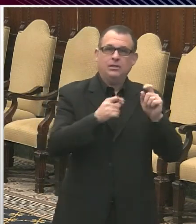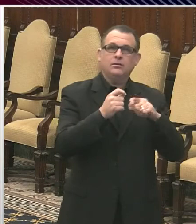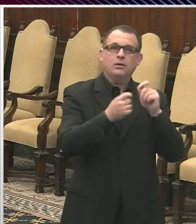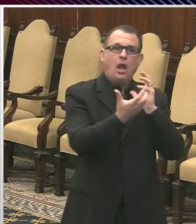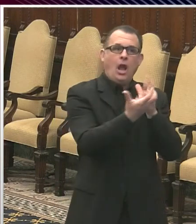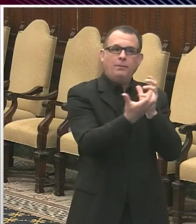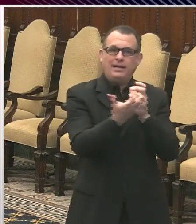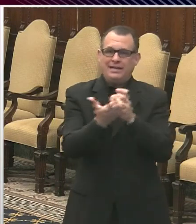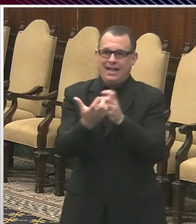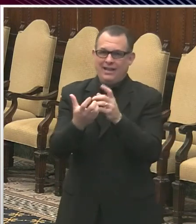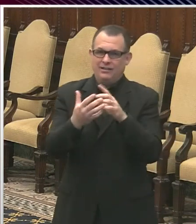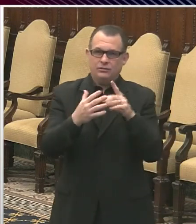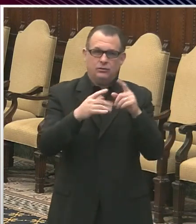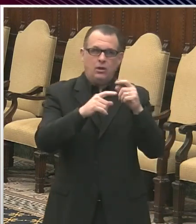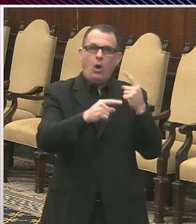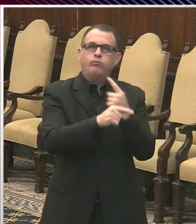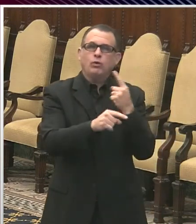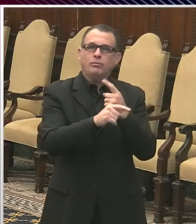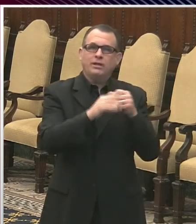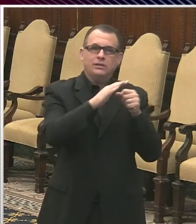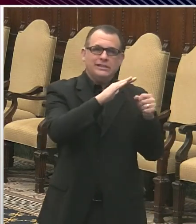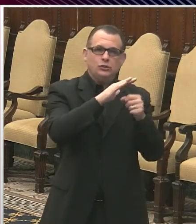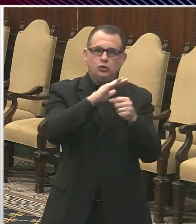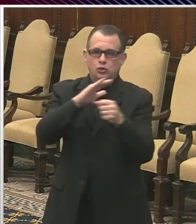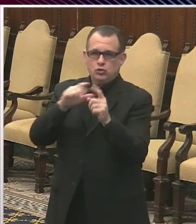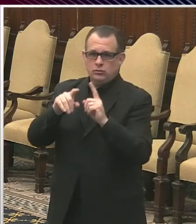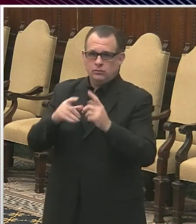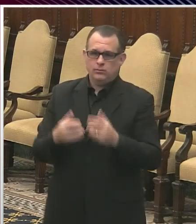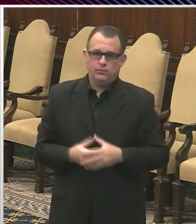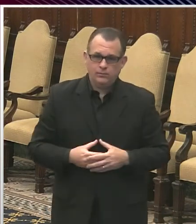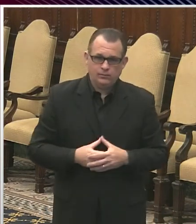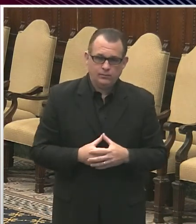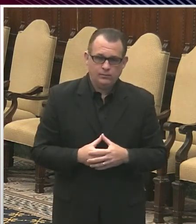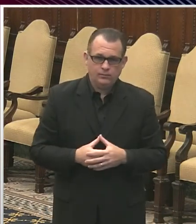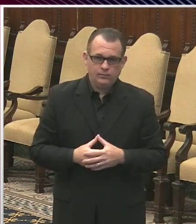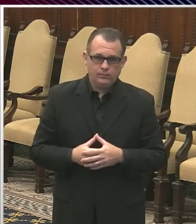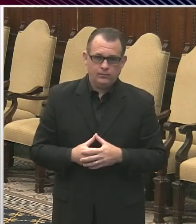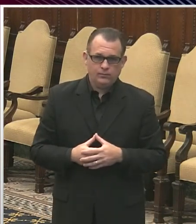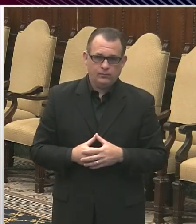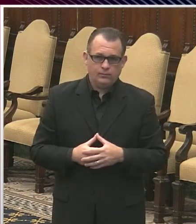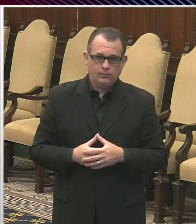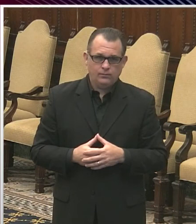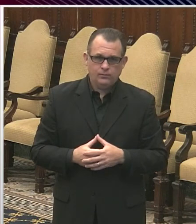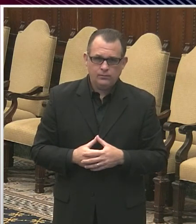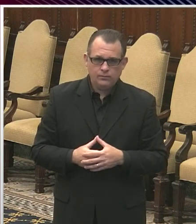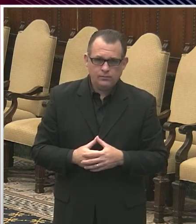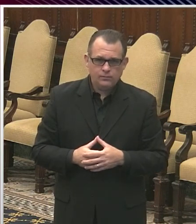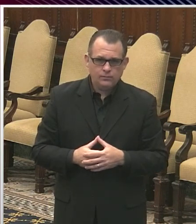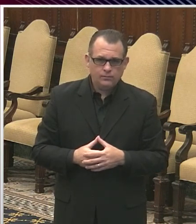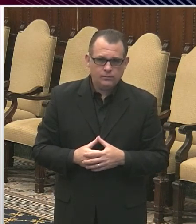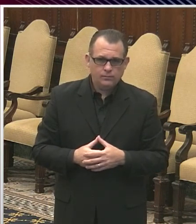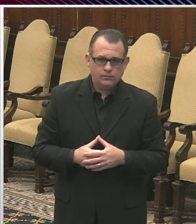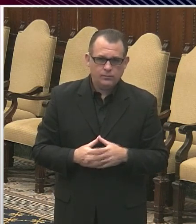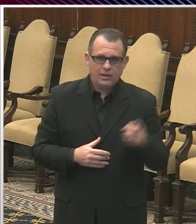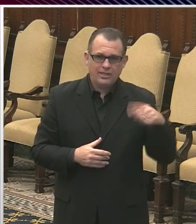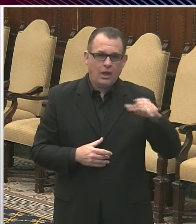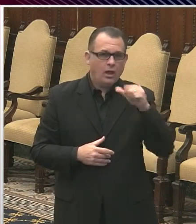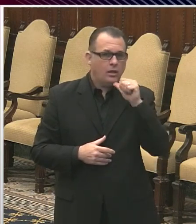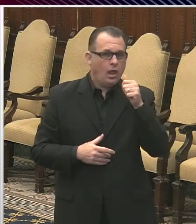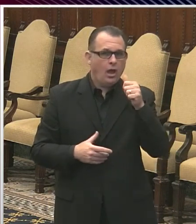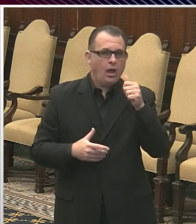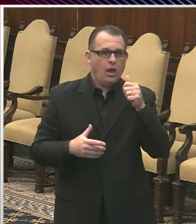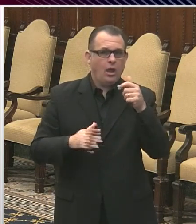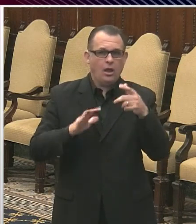offered transportation to a shelter if they choose to, but if they choose not to. Well, they are not permitted to stay at the